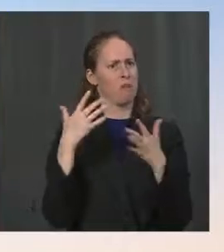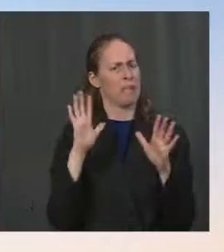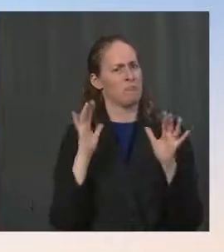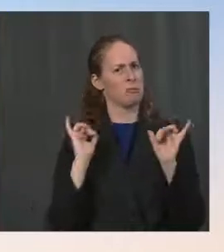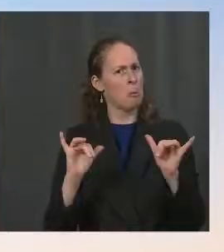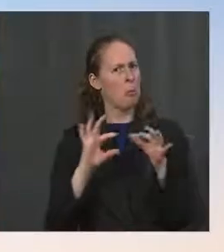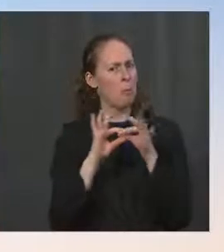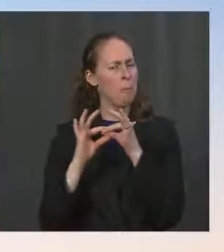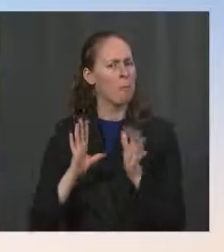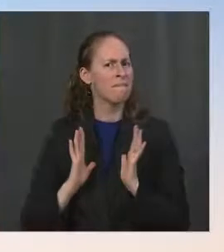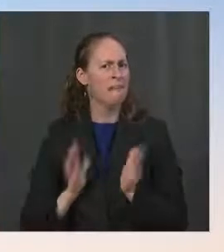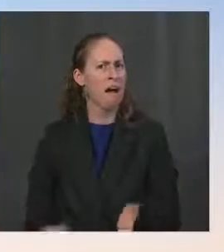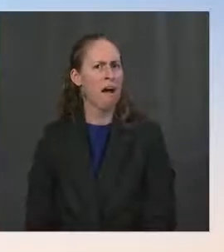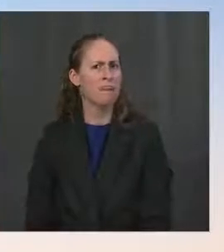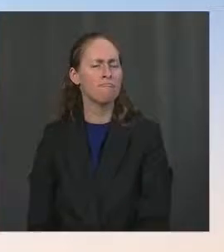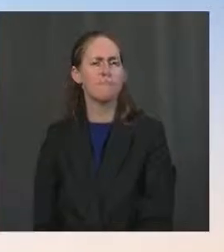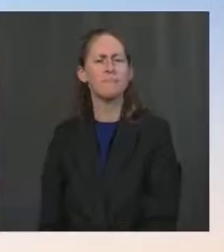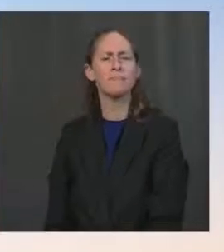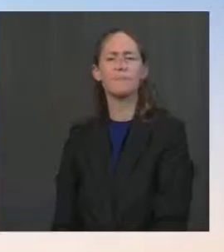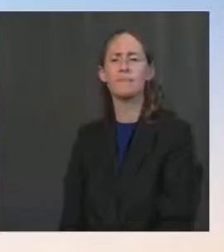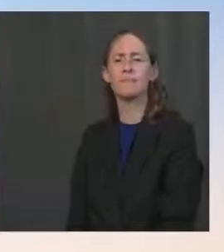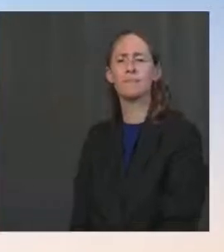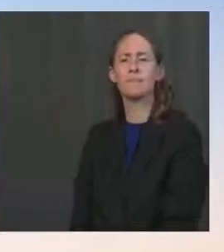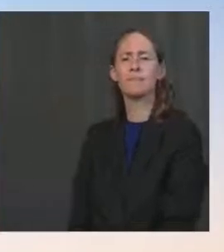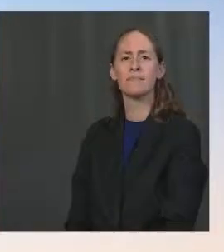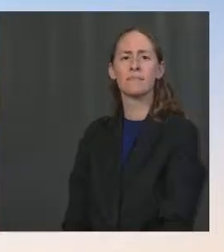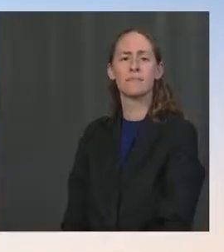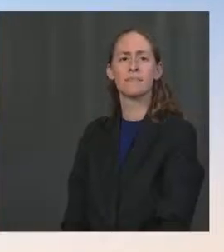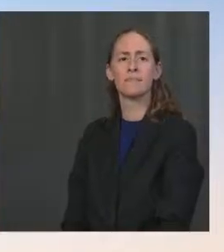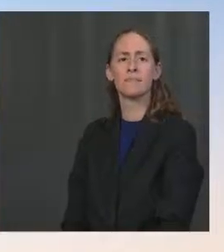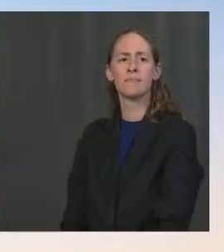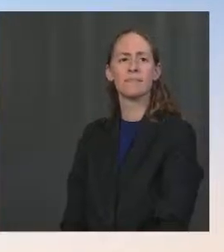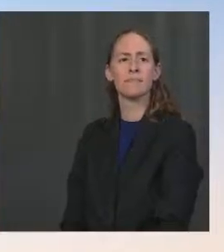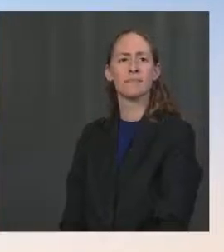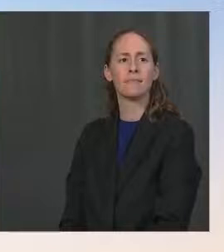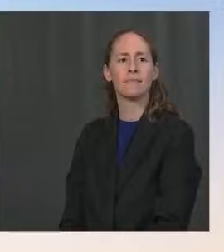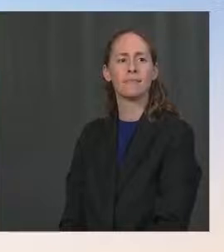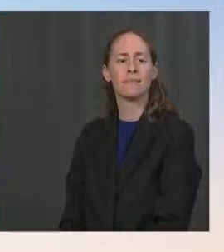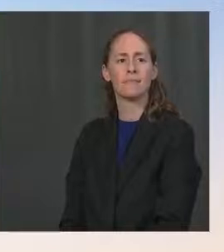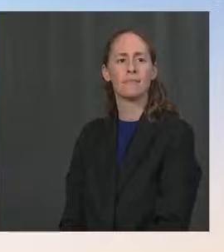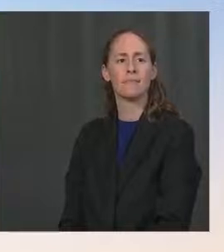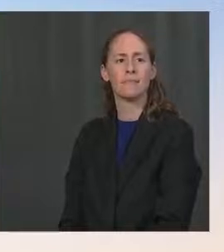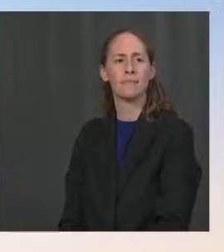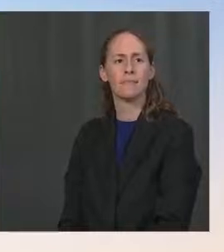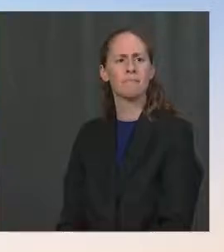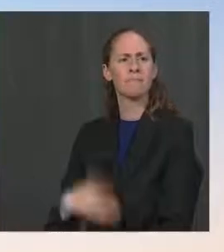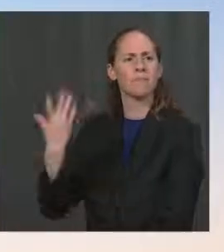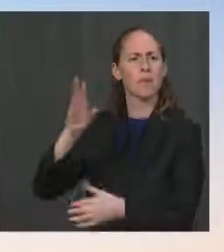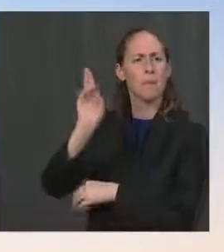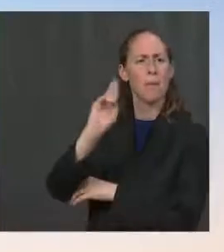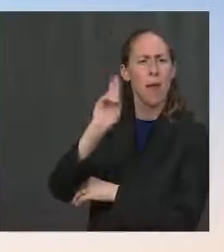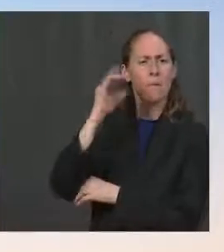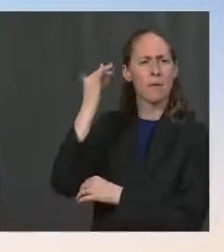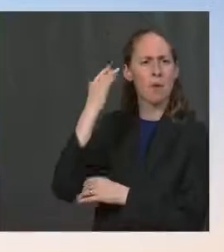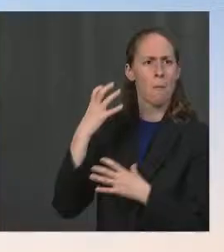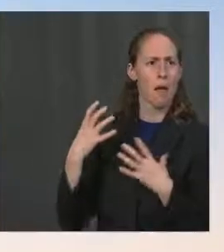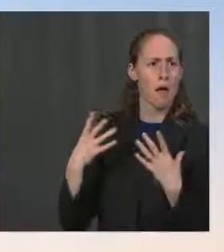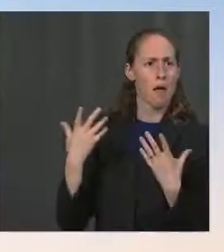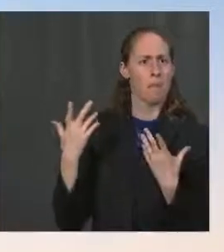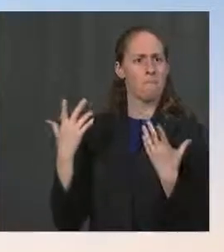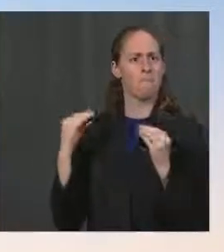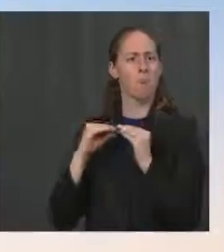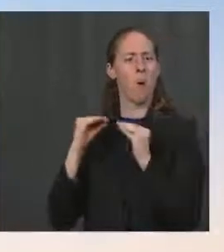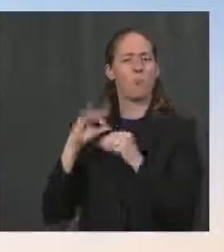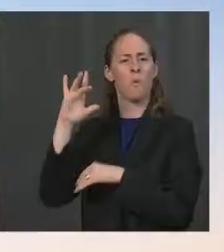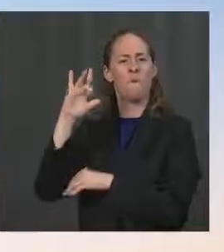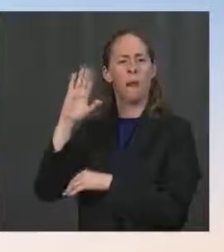what are we to make of the fact that, you know, as soon as we pull out, you see Republicans discussing adding $25 billion to the Defense Authorization Act.